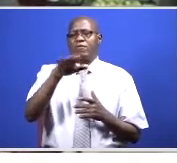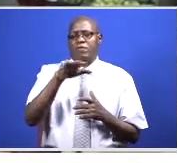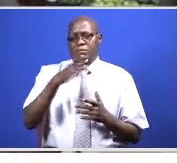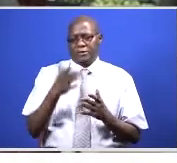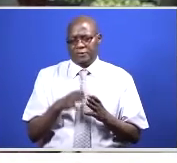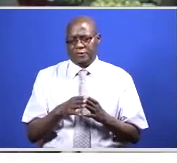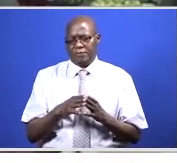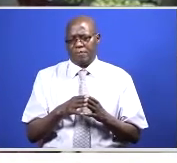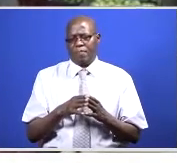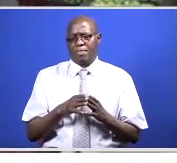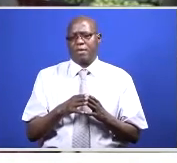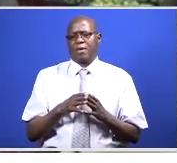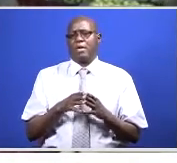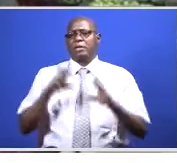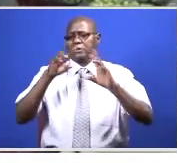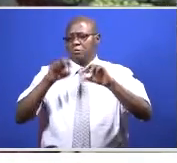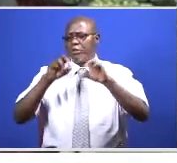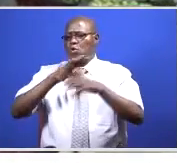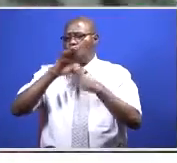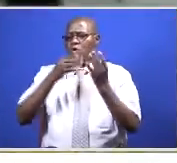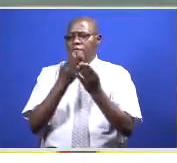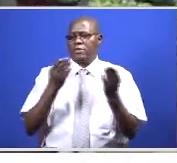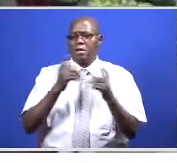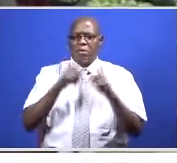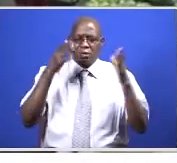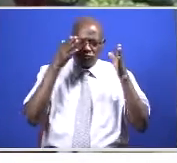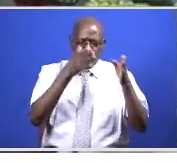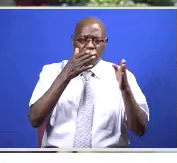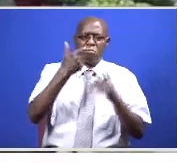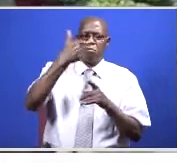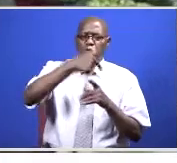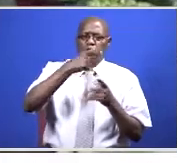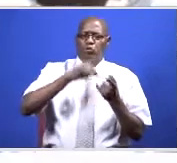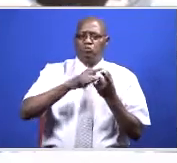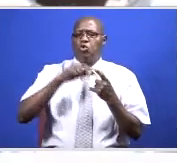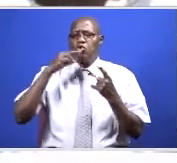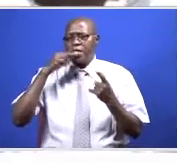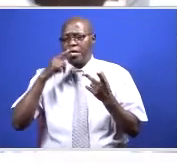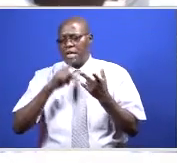inspecting all facilities, but we are concentrating on petrol stations, hotels,